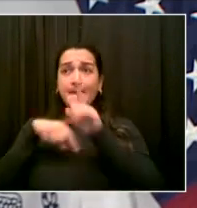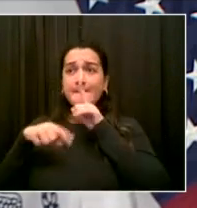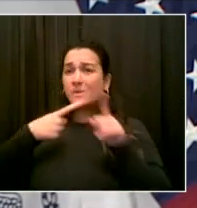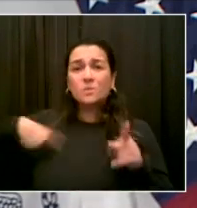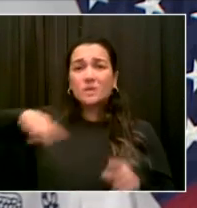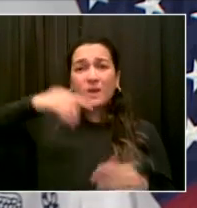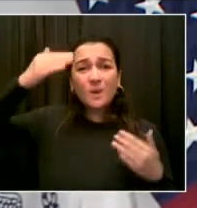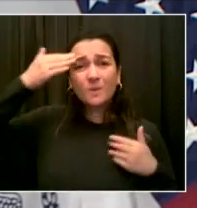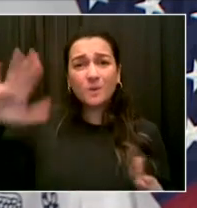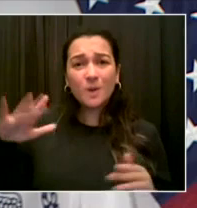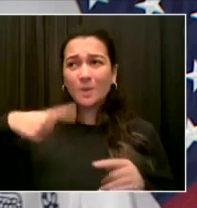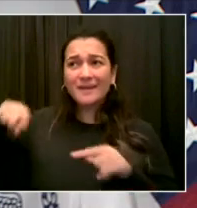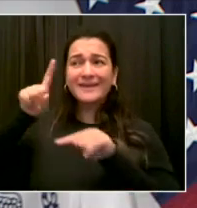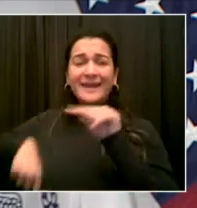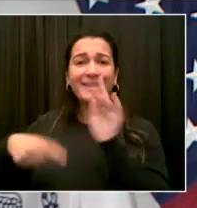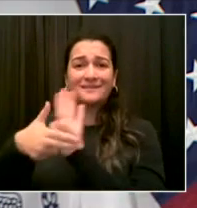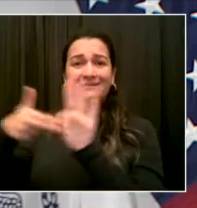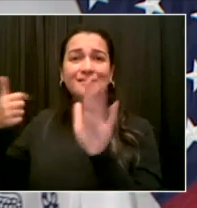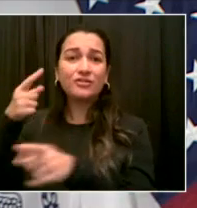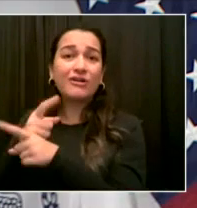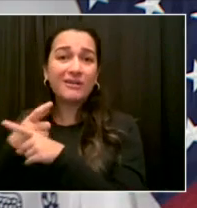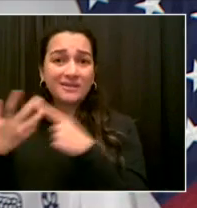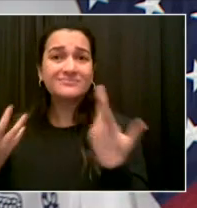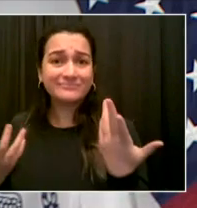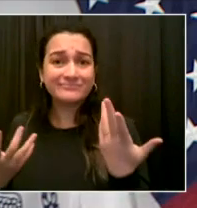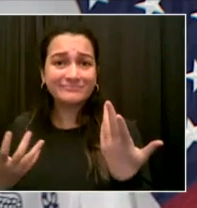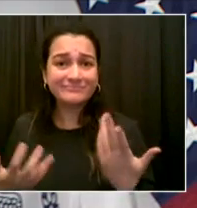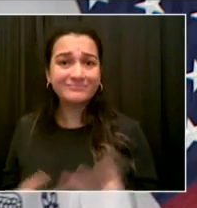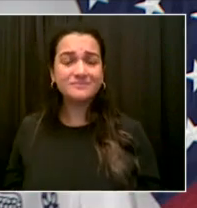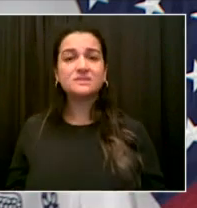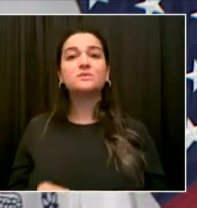nyc.gov/stopasianhate or call the NYPD tip line